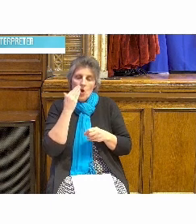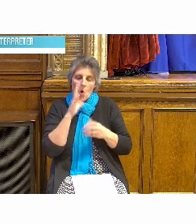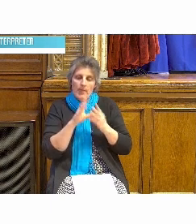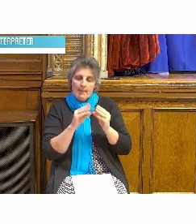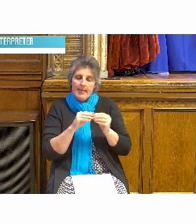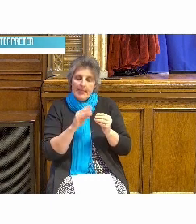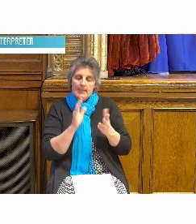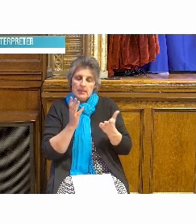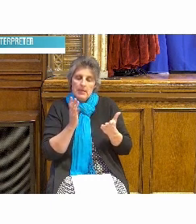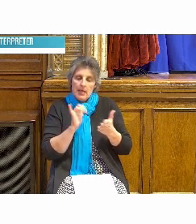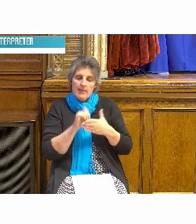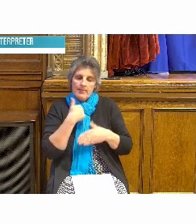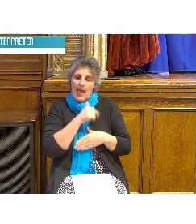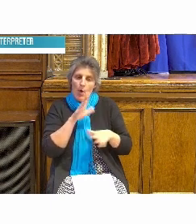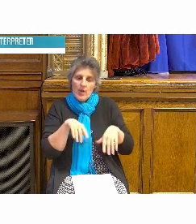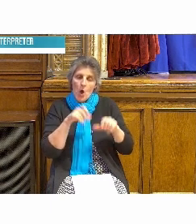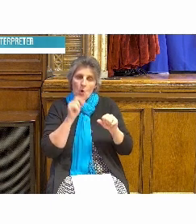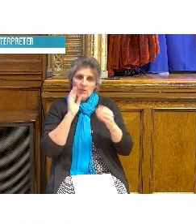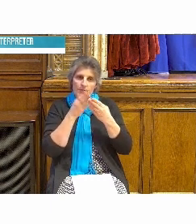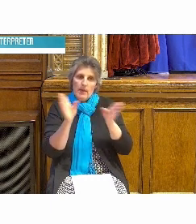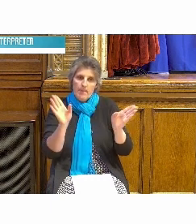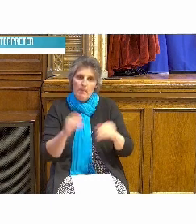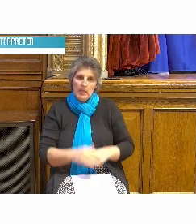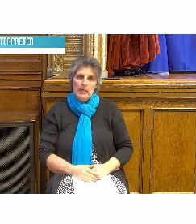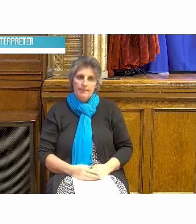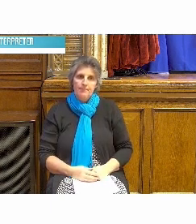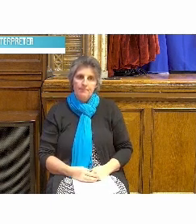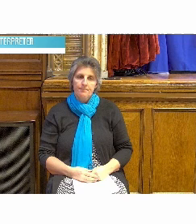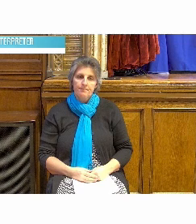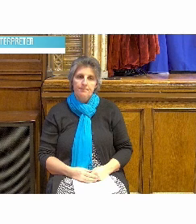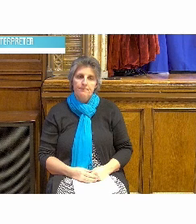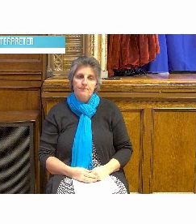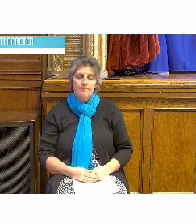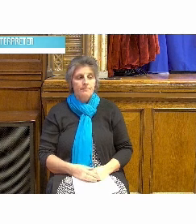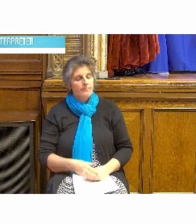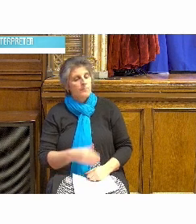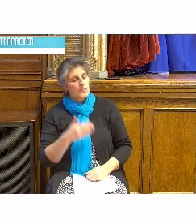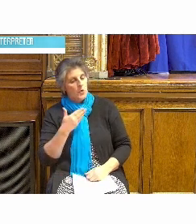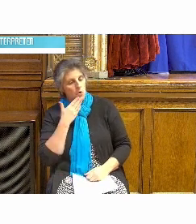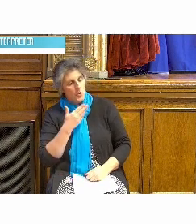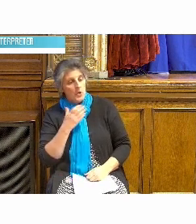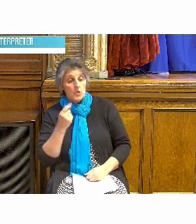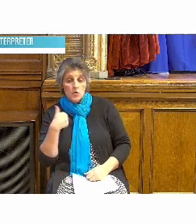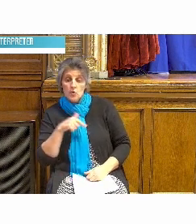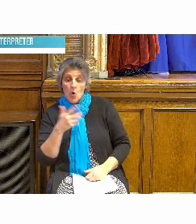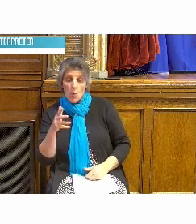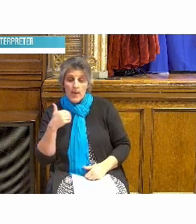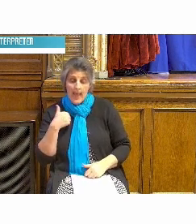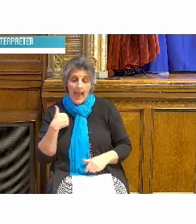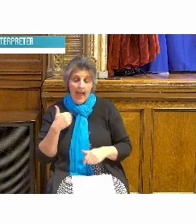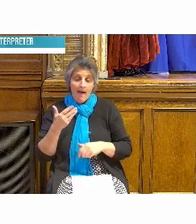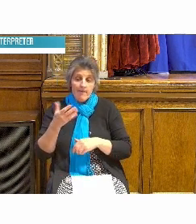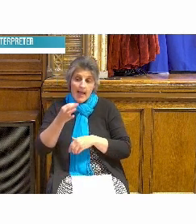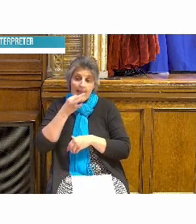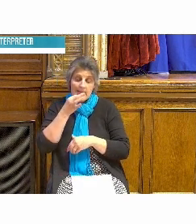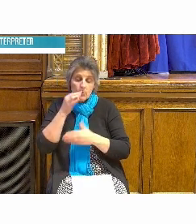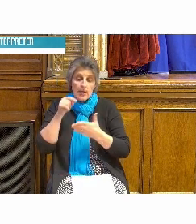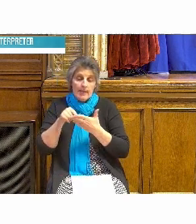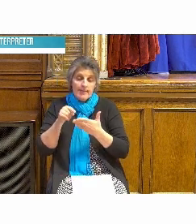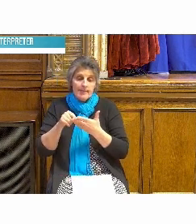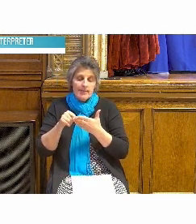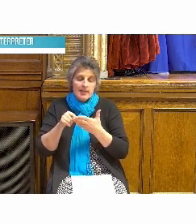meetings that we host for the public. Good. So we have an expert, this is,